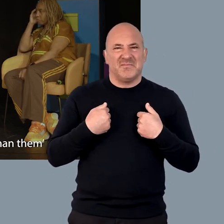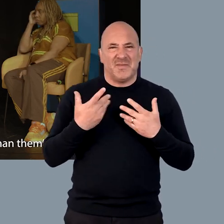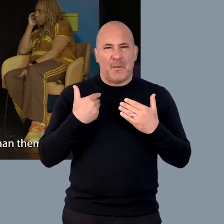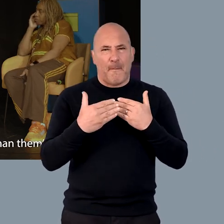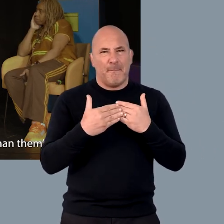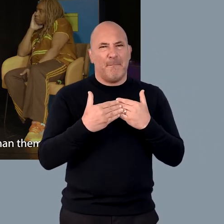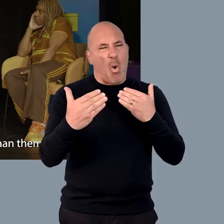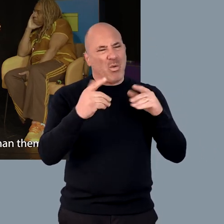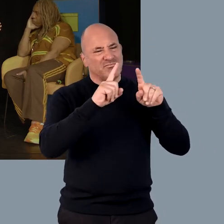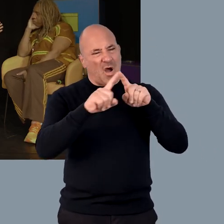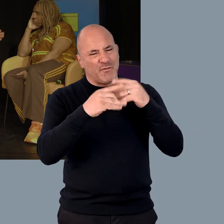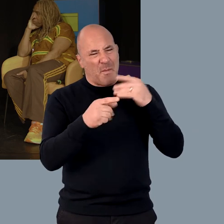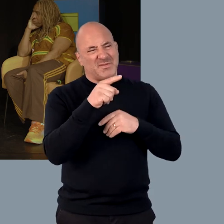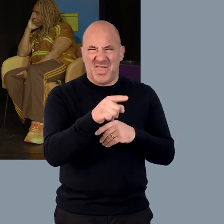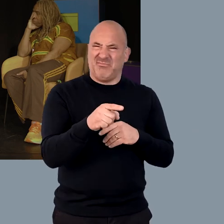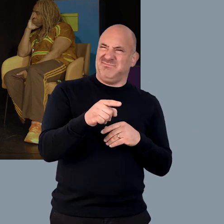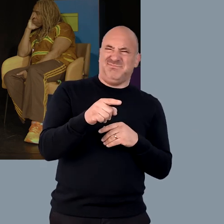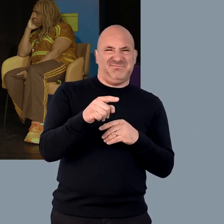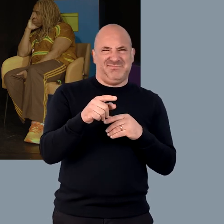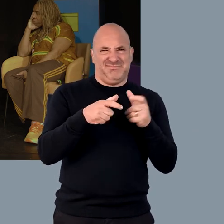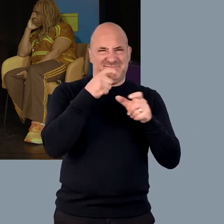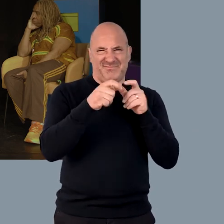really good phrasing, more diverse than them. But you know what I mean.